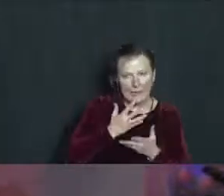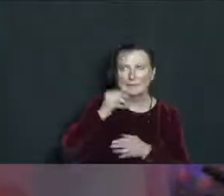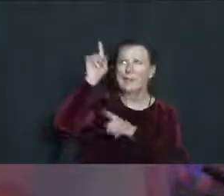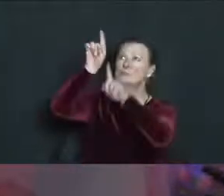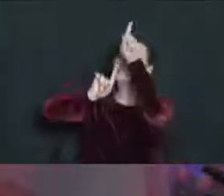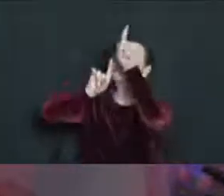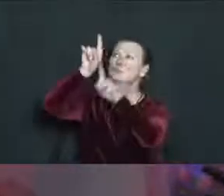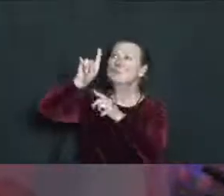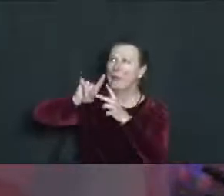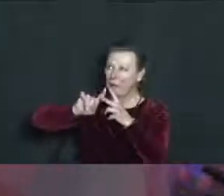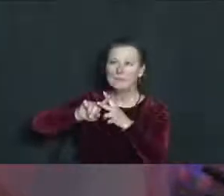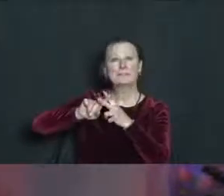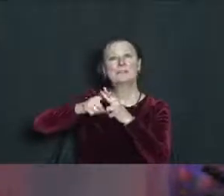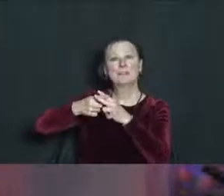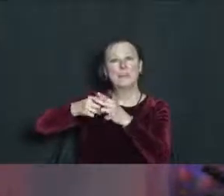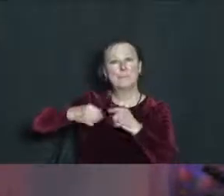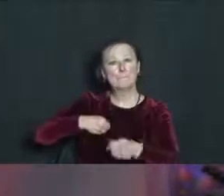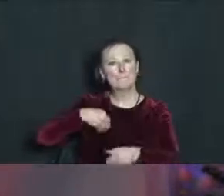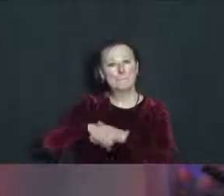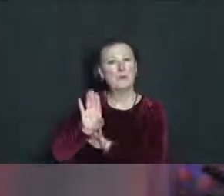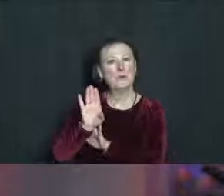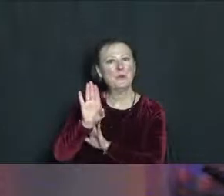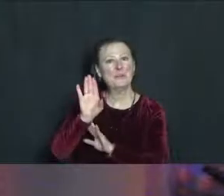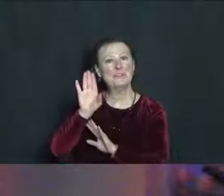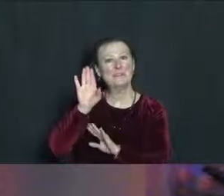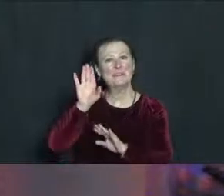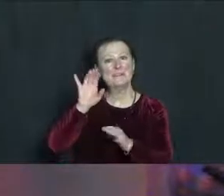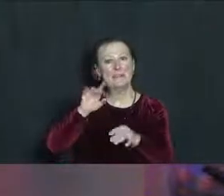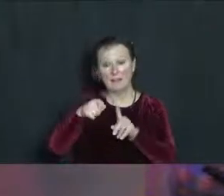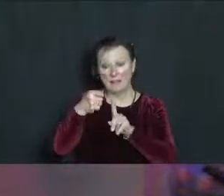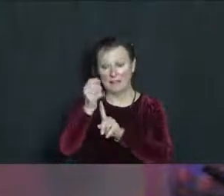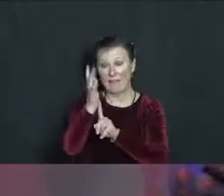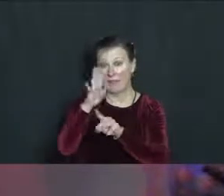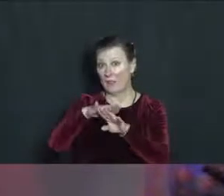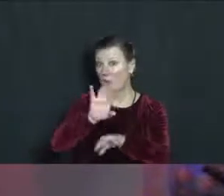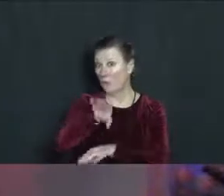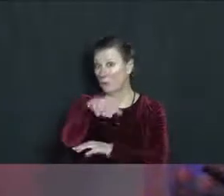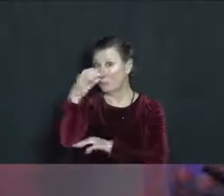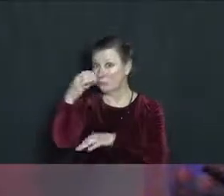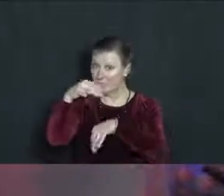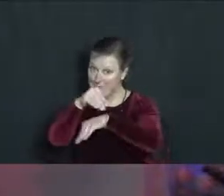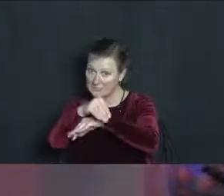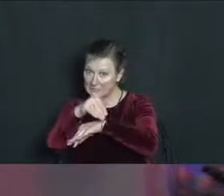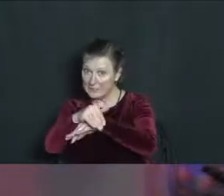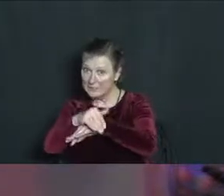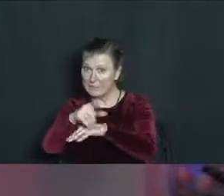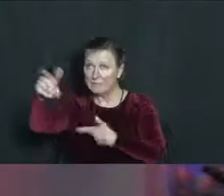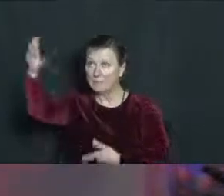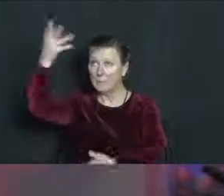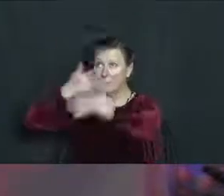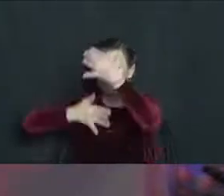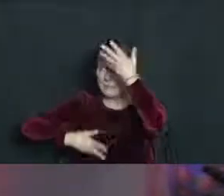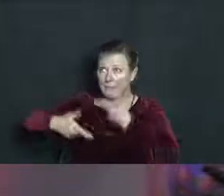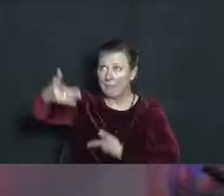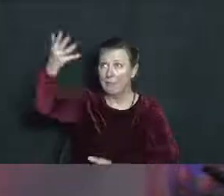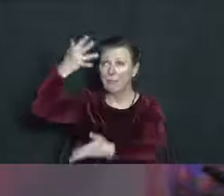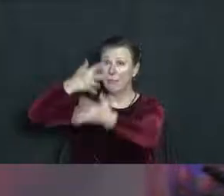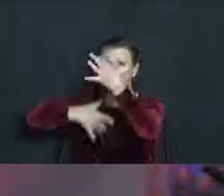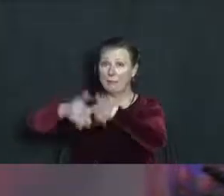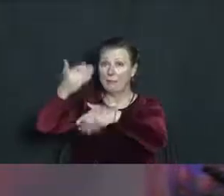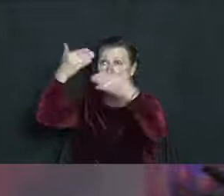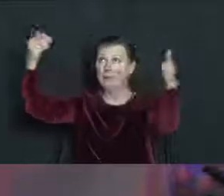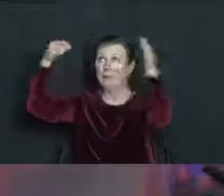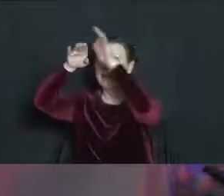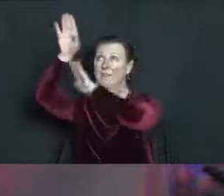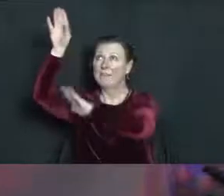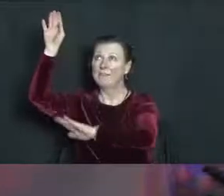to birth. Light a candle on Christmas Eve, and you mingle heaven